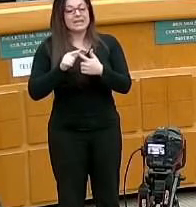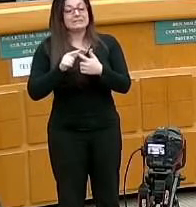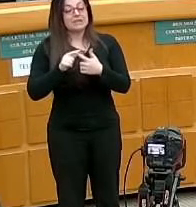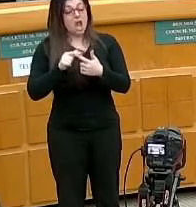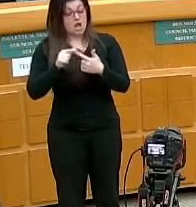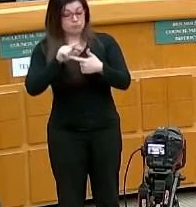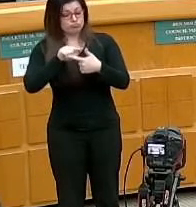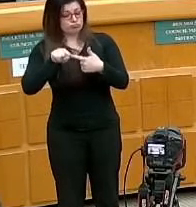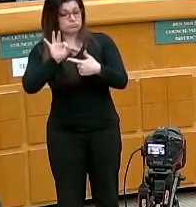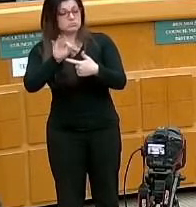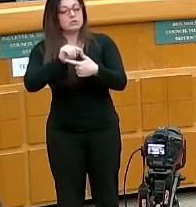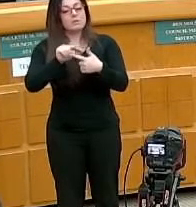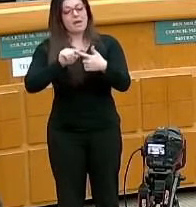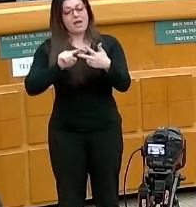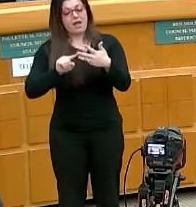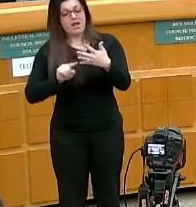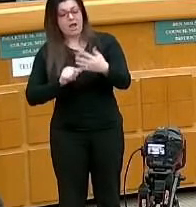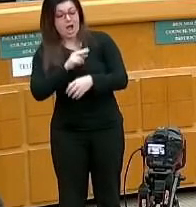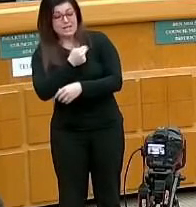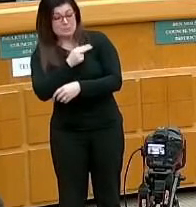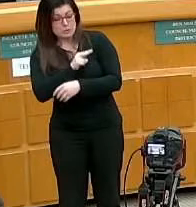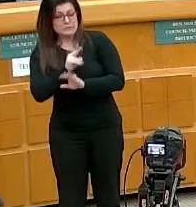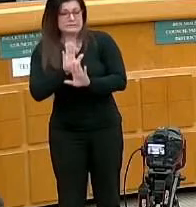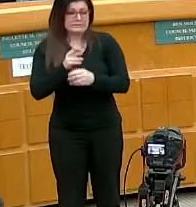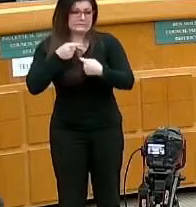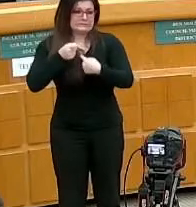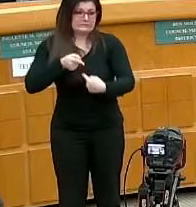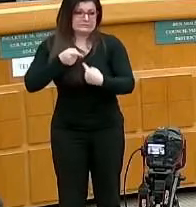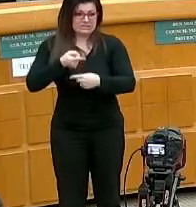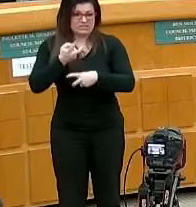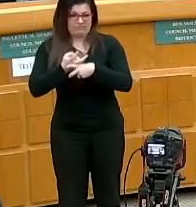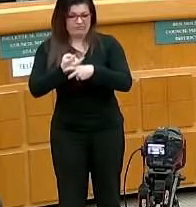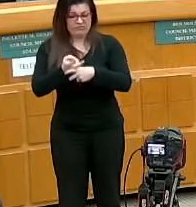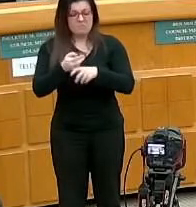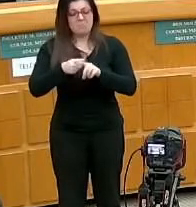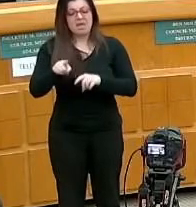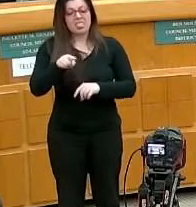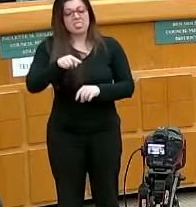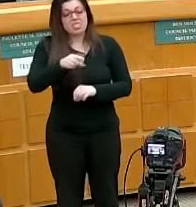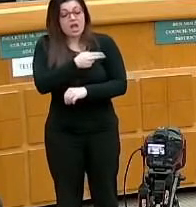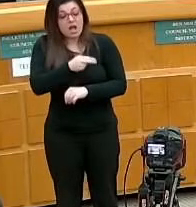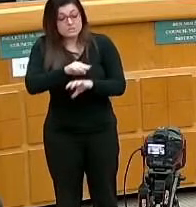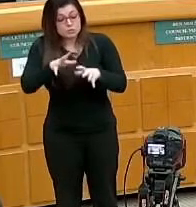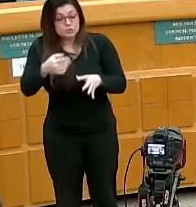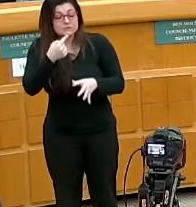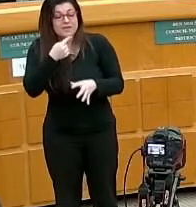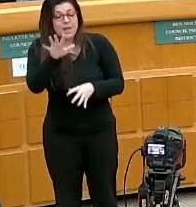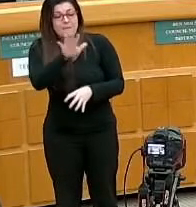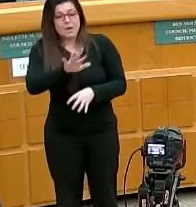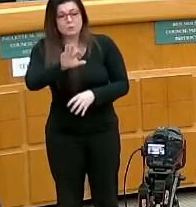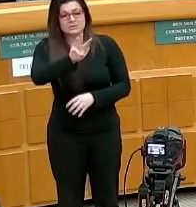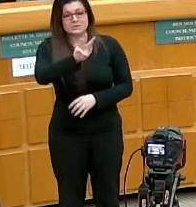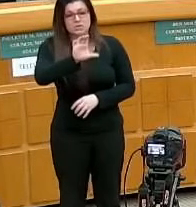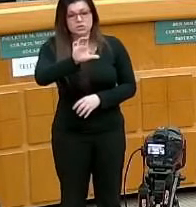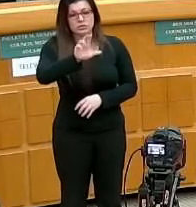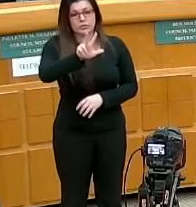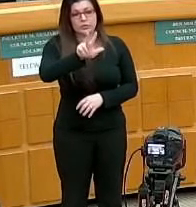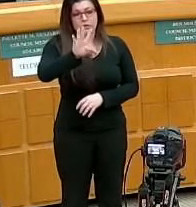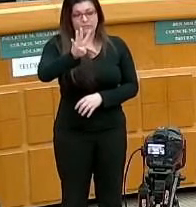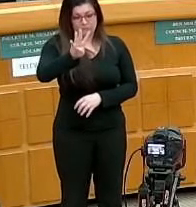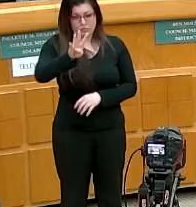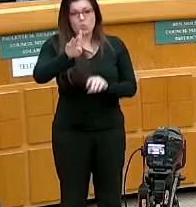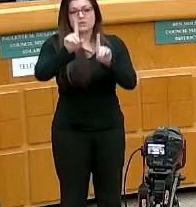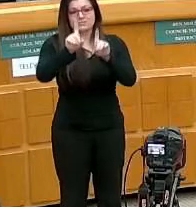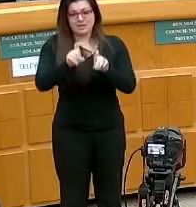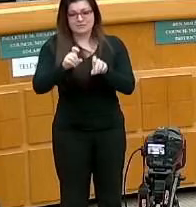for us to get it directly from the lab. So the hospitals are reporting about 634 cases that they've referred to commercial